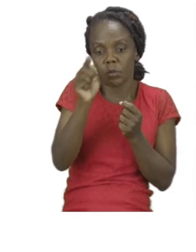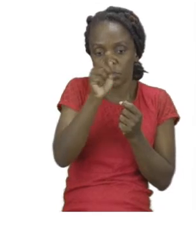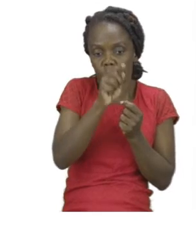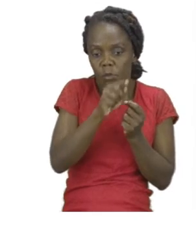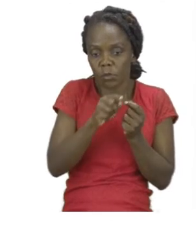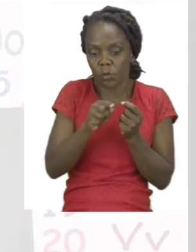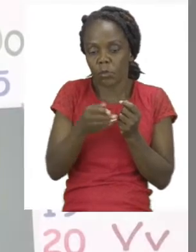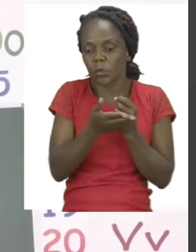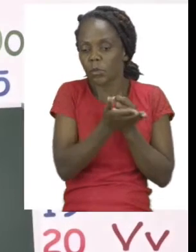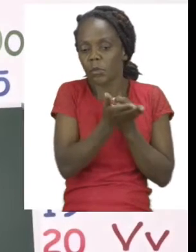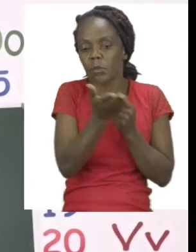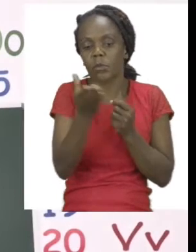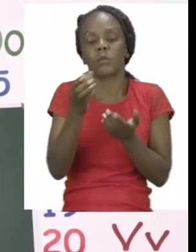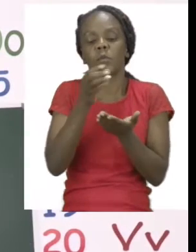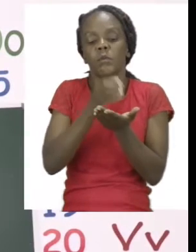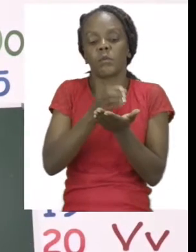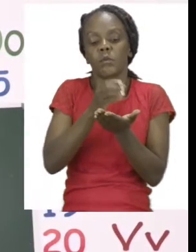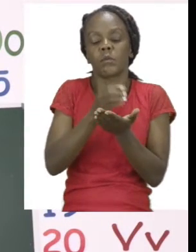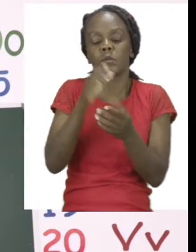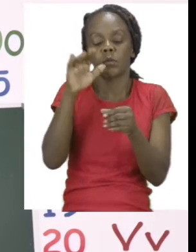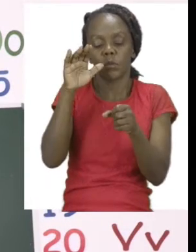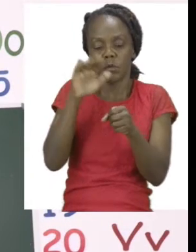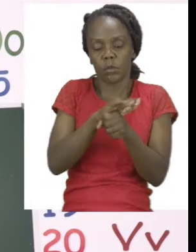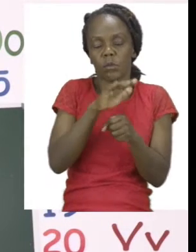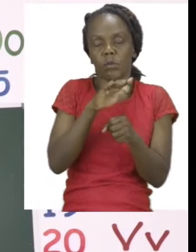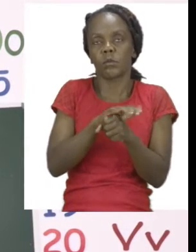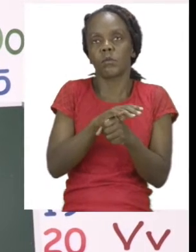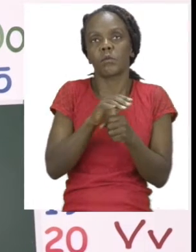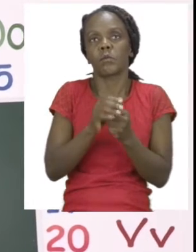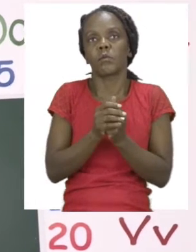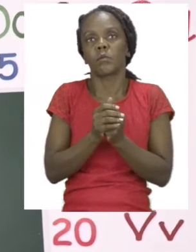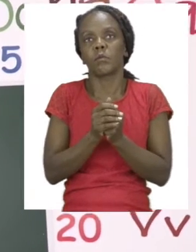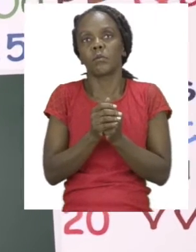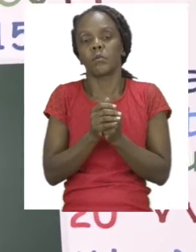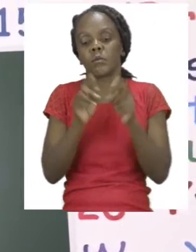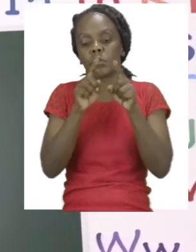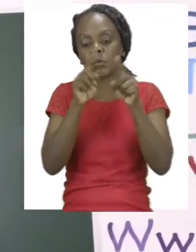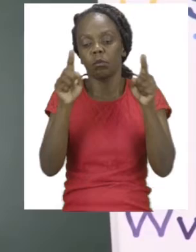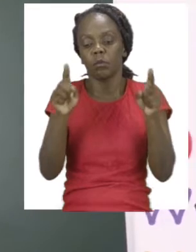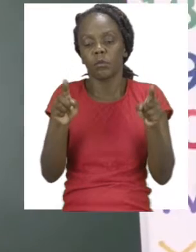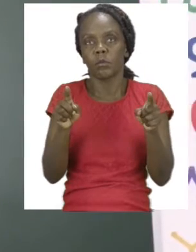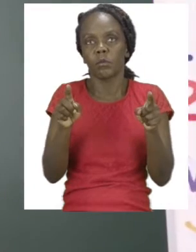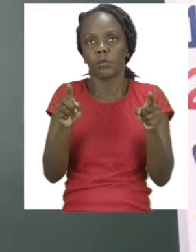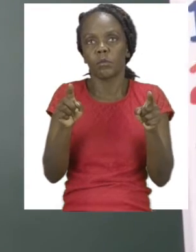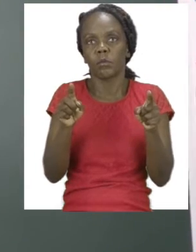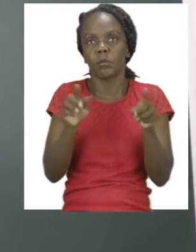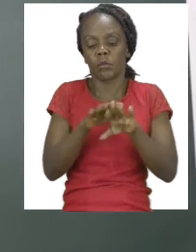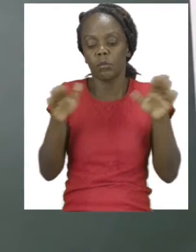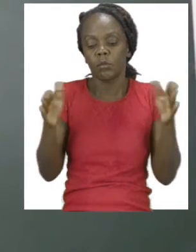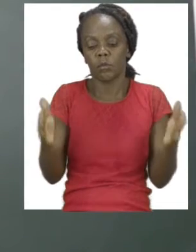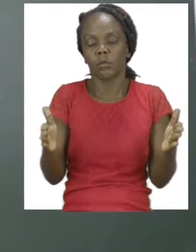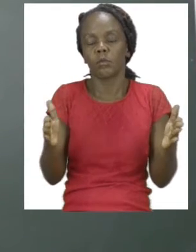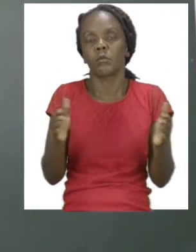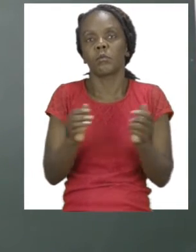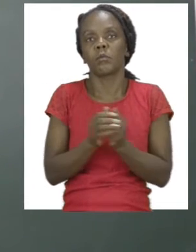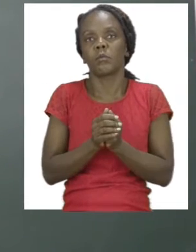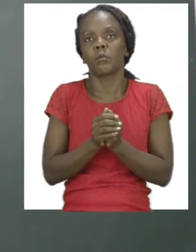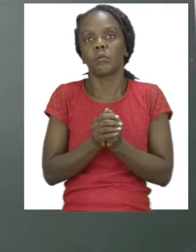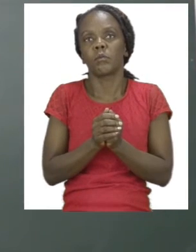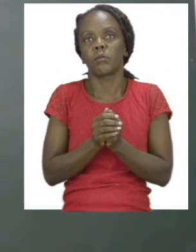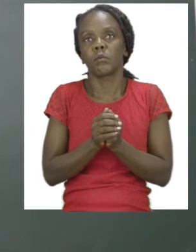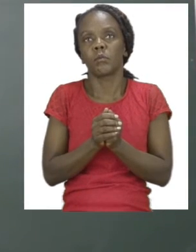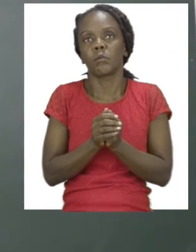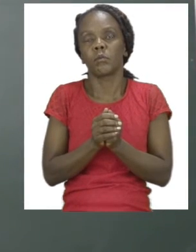looks like and what empty looks like. Now on my table, I have two glasses. One